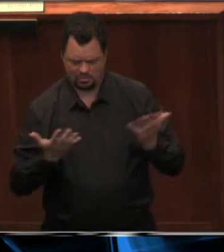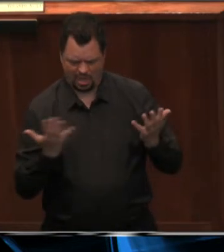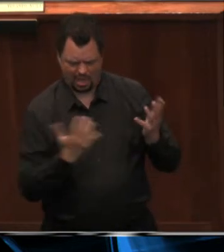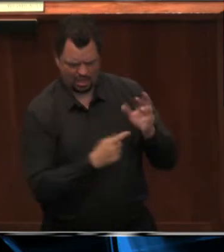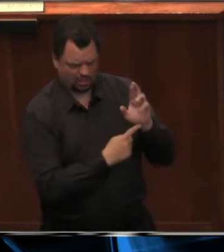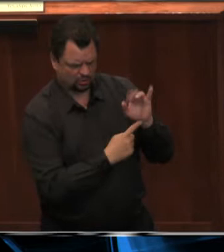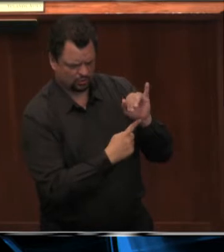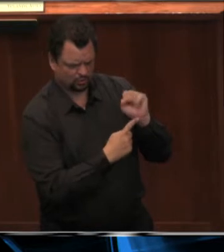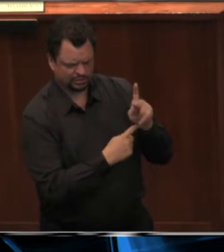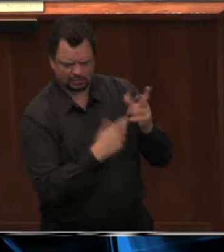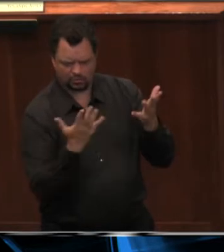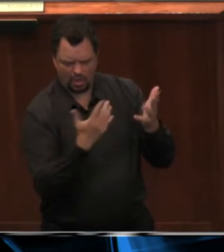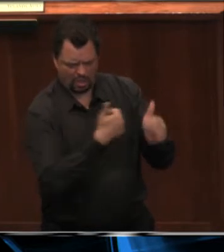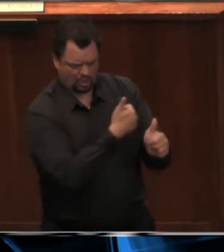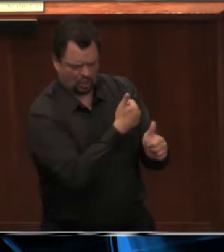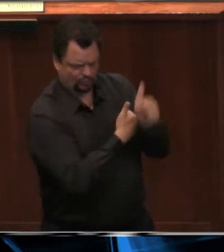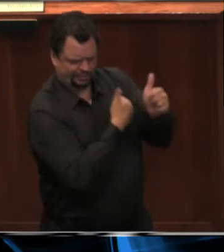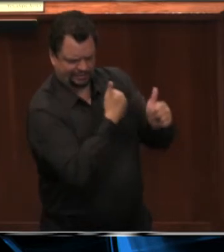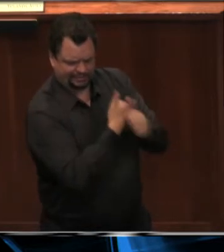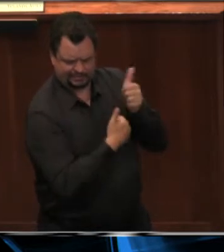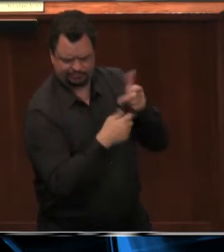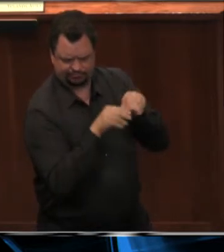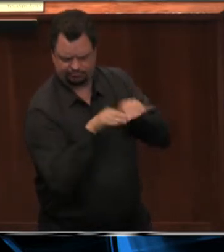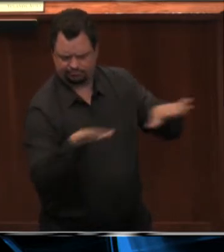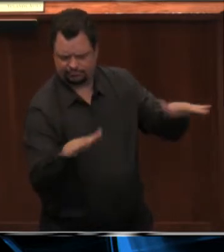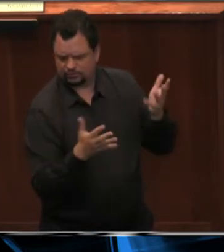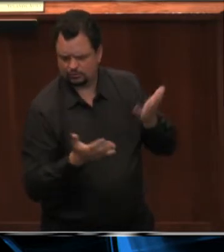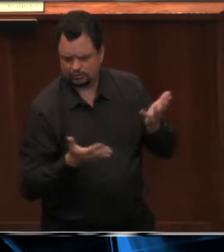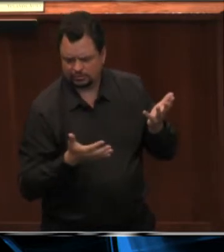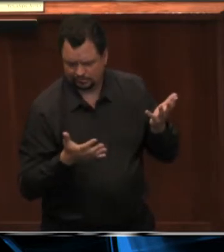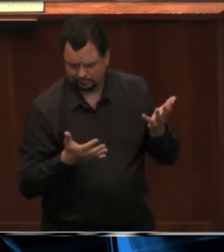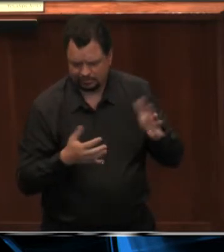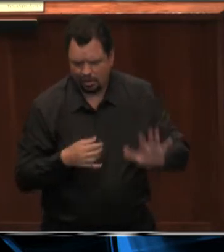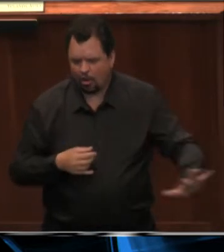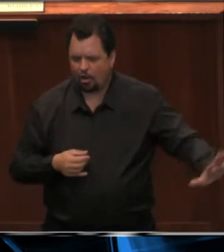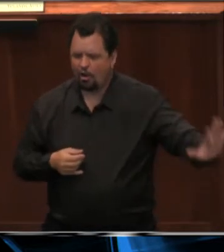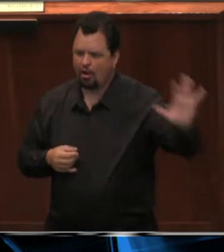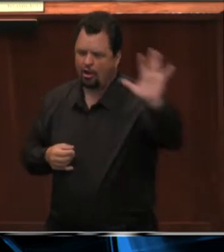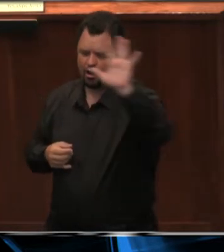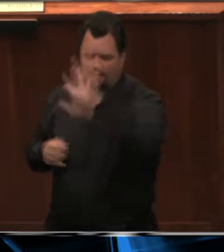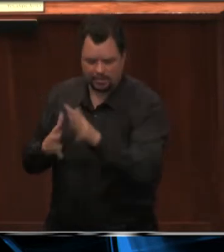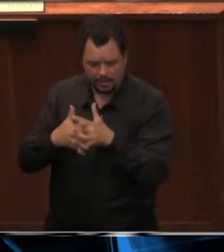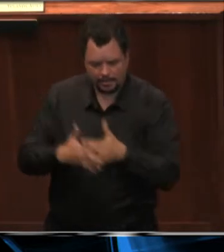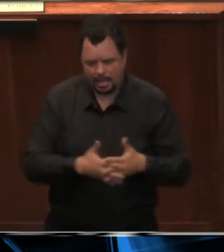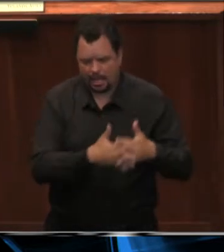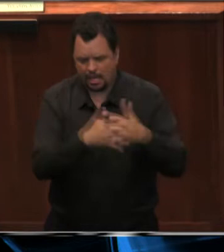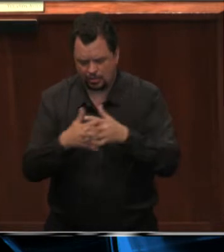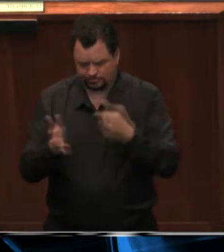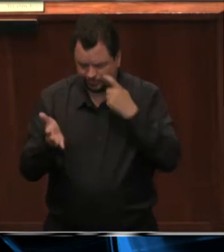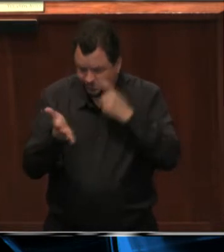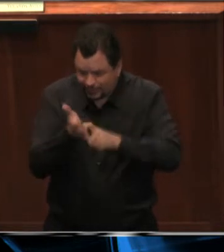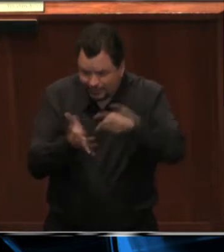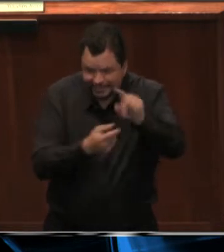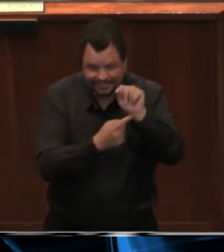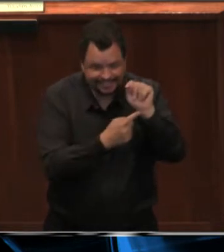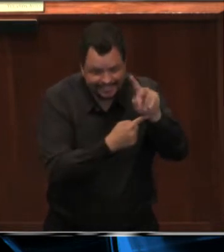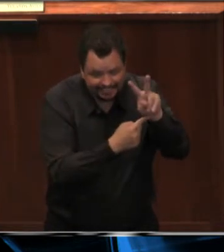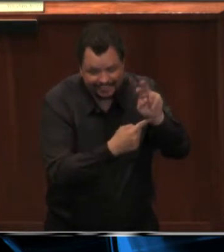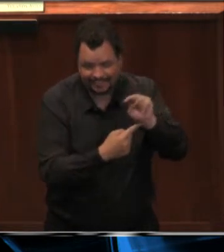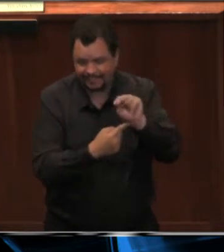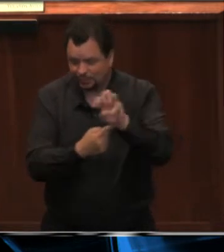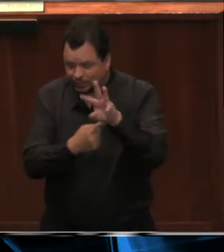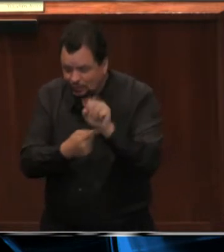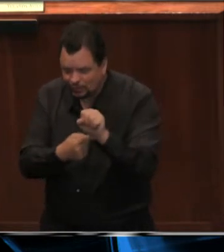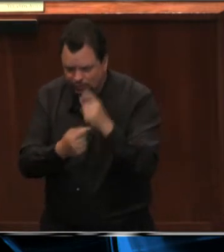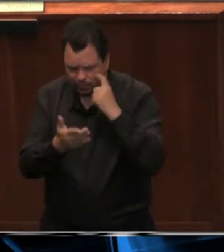risk. We just have to look out across the nation and look at the news to see the trends that are occurring, not